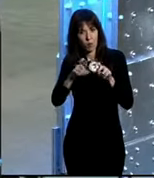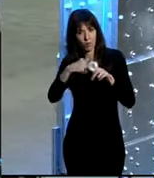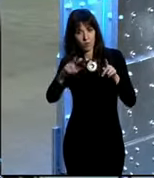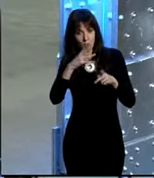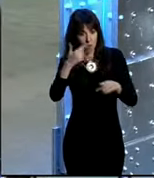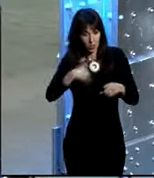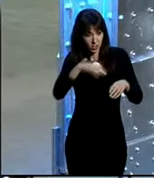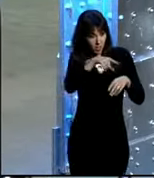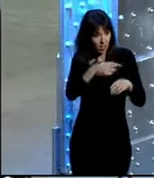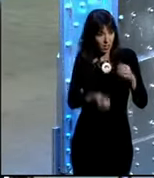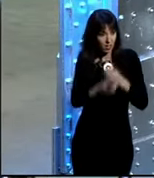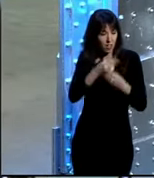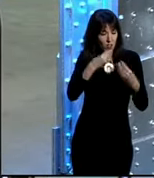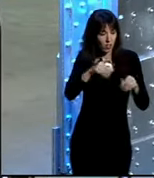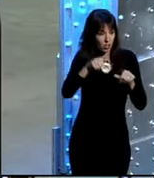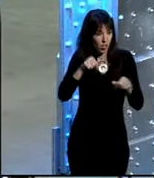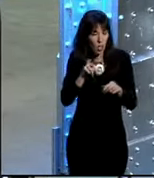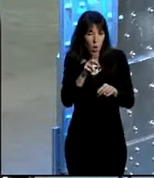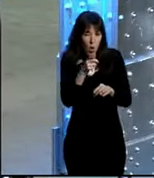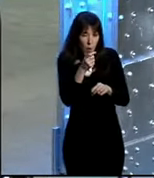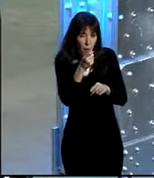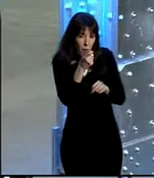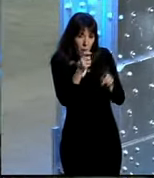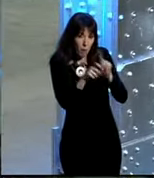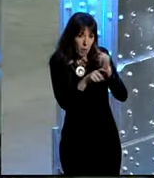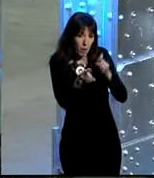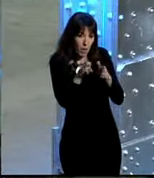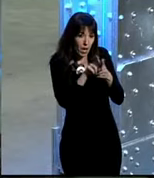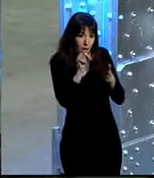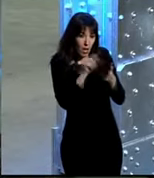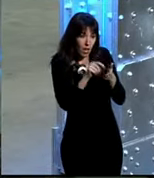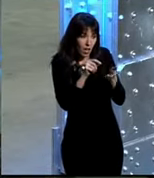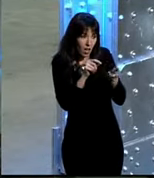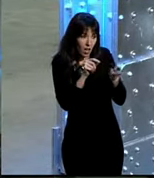role becomes a little bit different, but they are still the creators of the story.